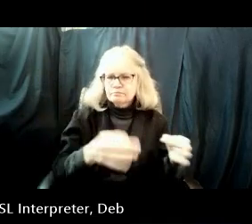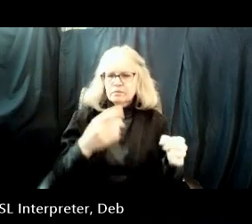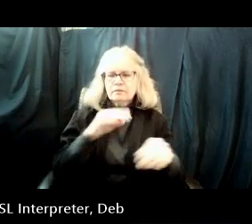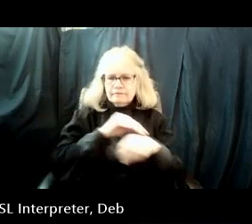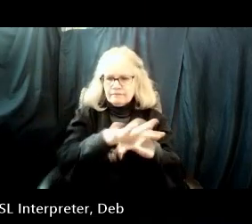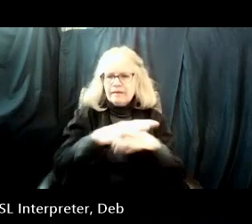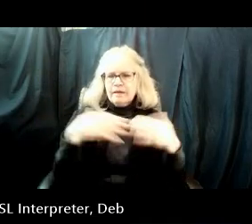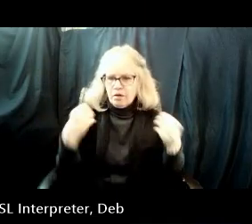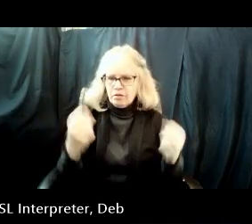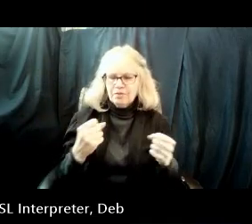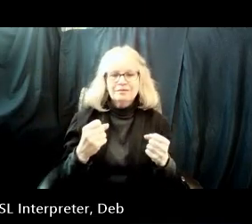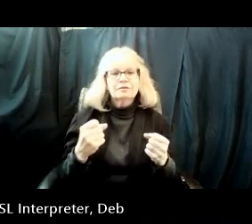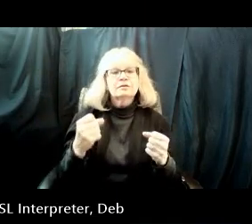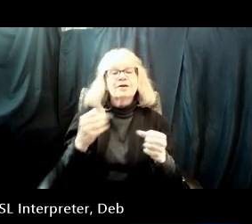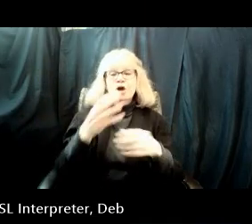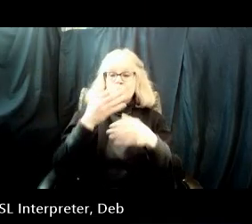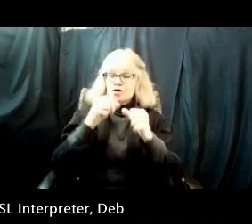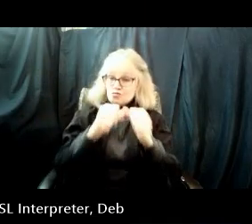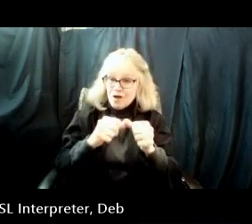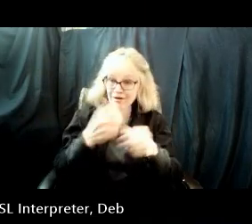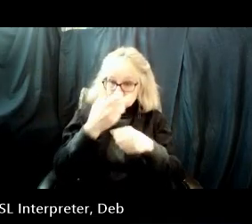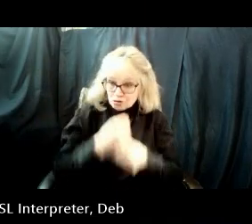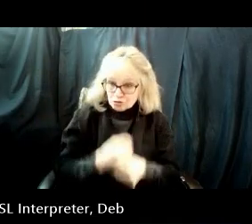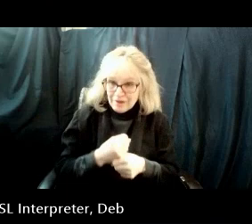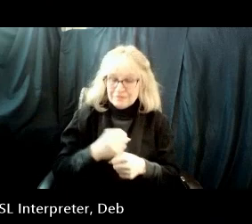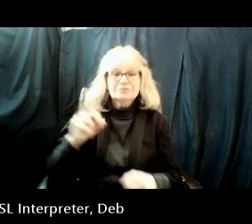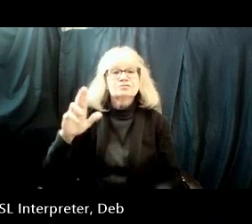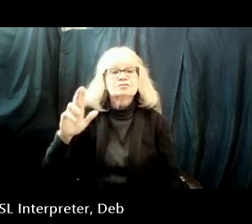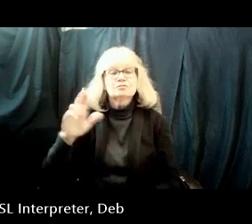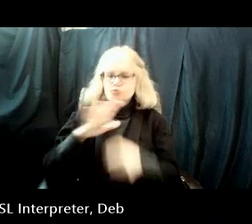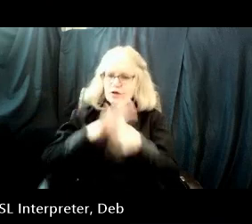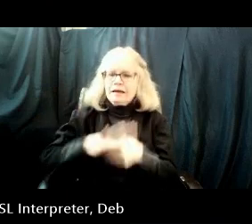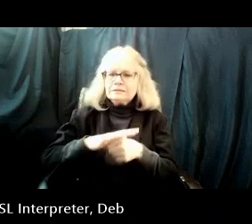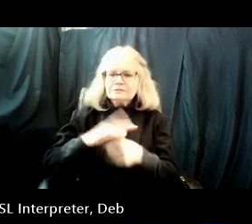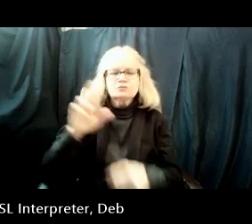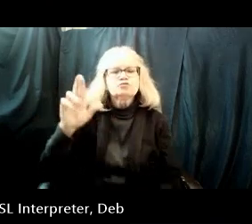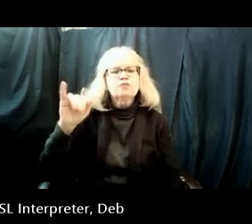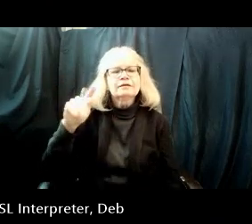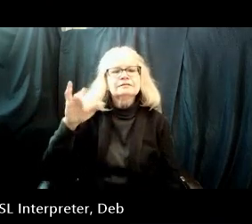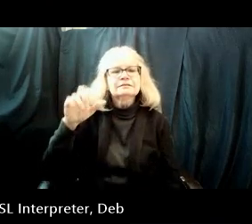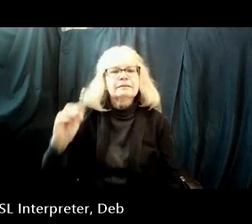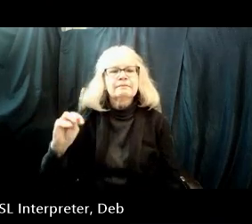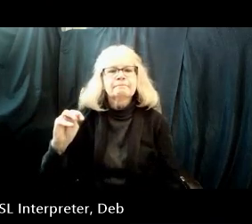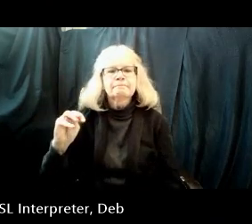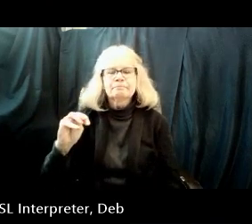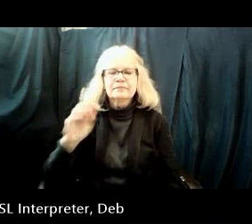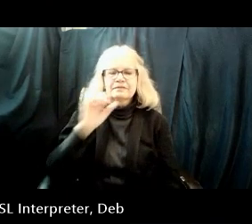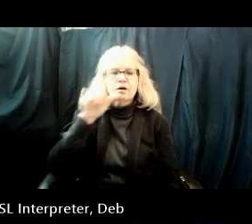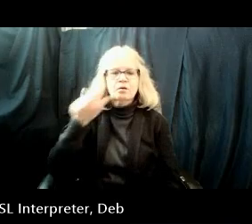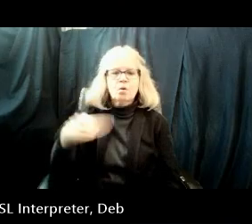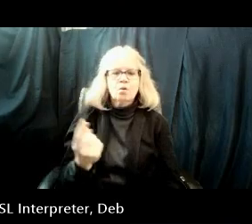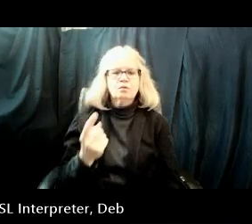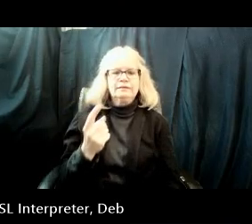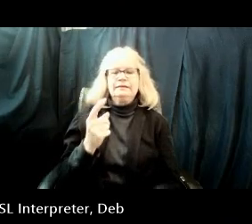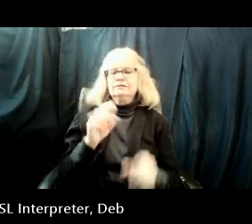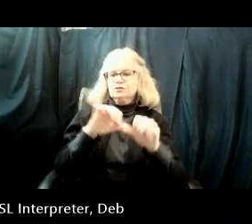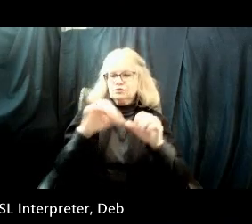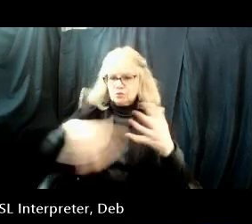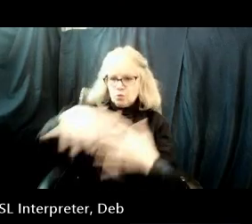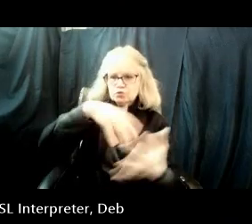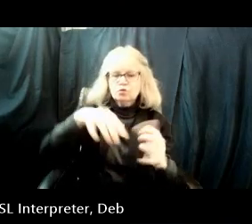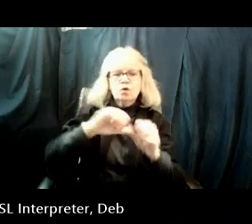But chronic stress, racism, it's not only social or interpersonal experiences, it is also a very